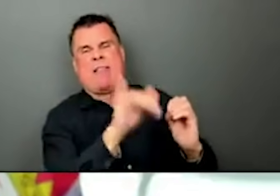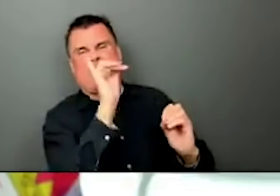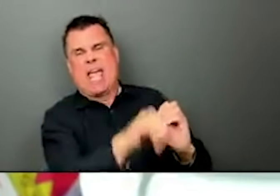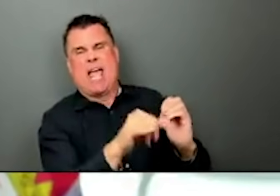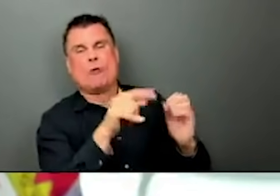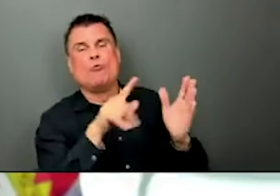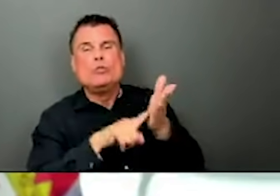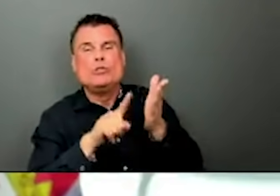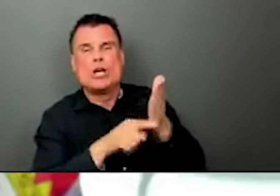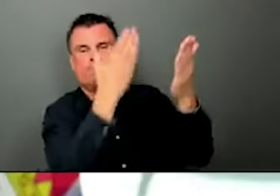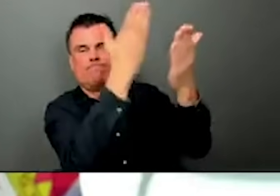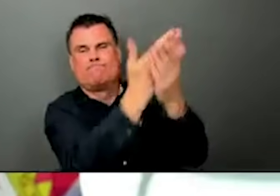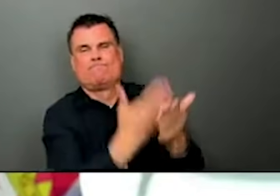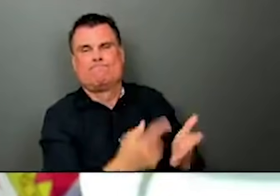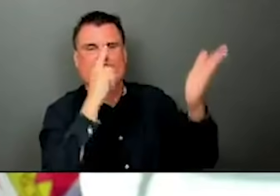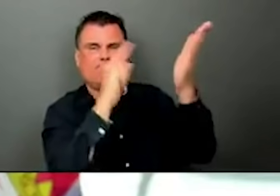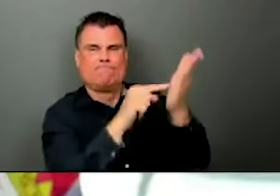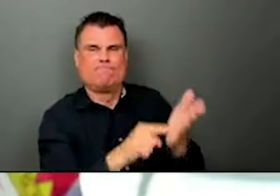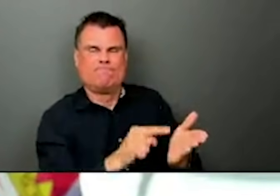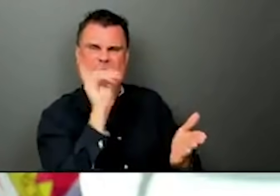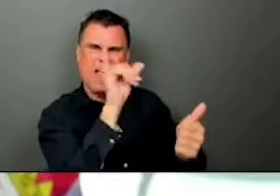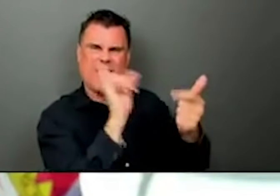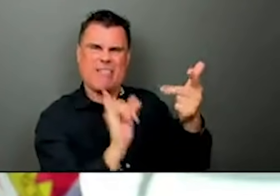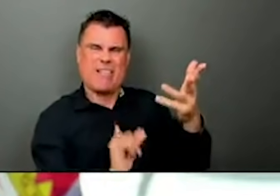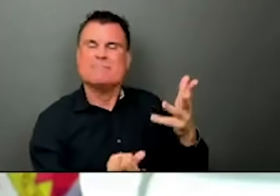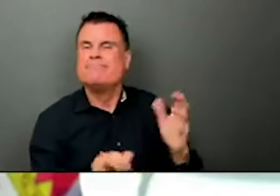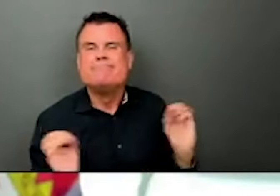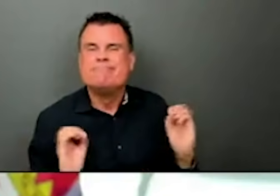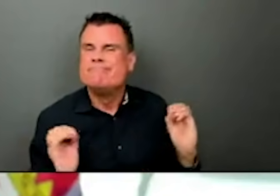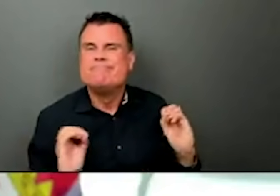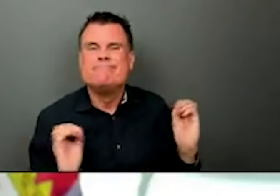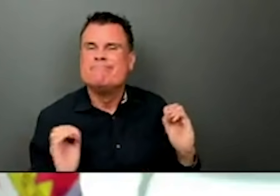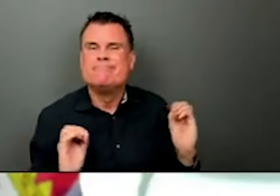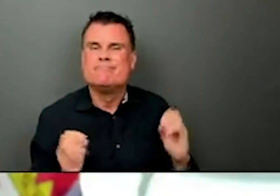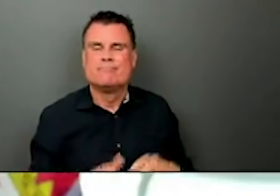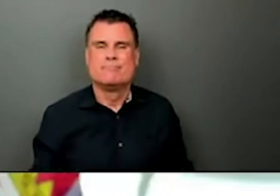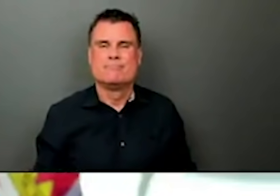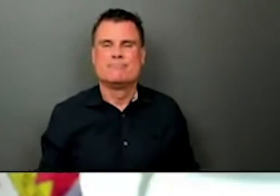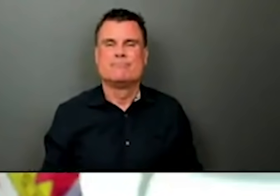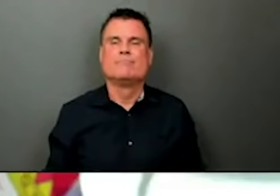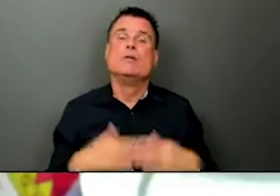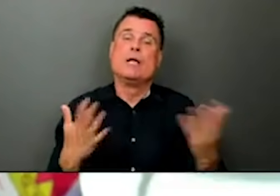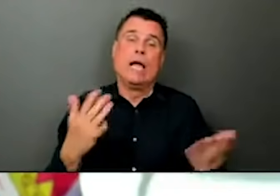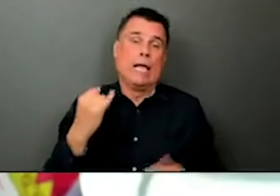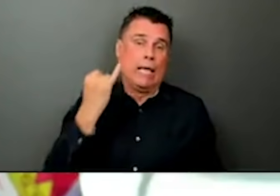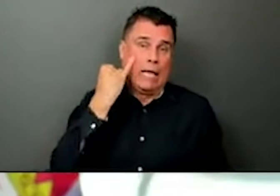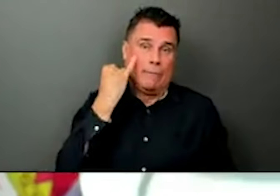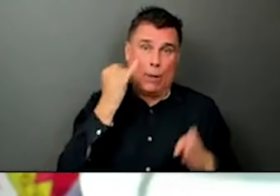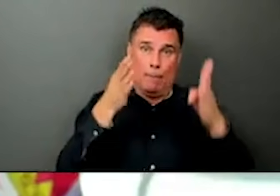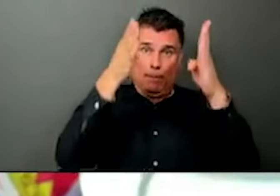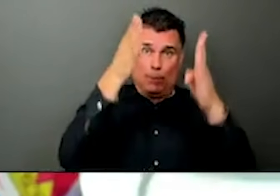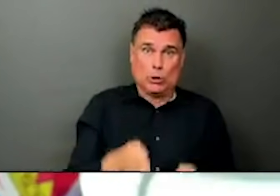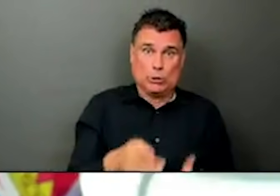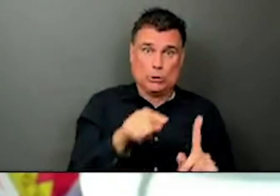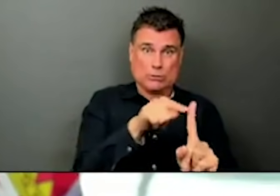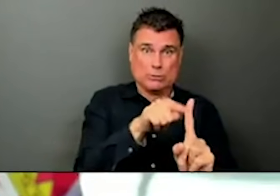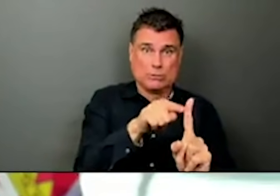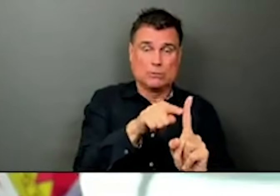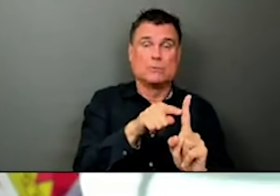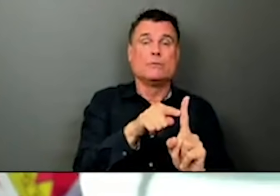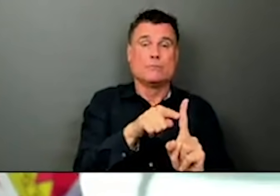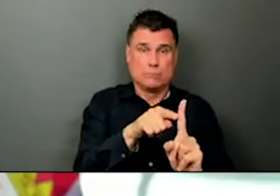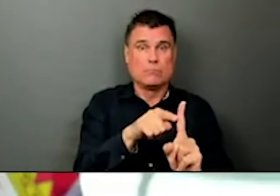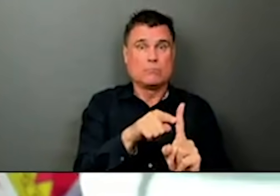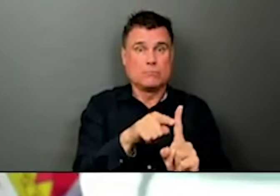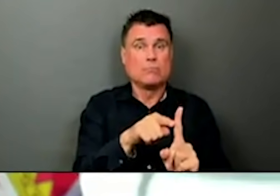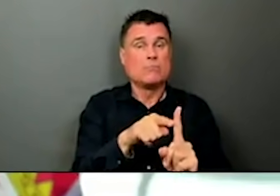effect of any vaccine, such as a serious allergic reaction, then we would not recommend that they receive that same vaccine. Both of those are very, very rare